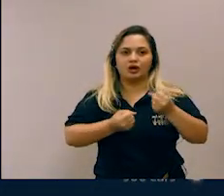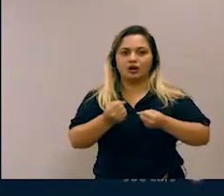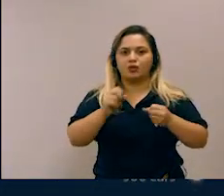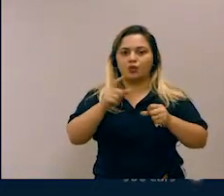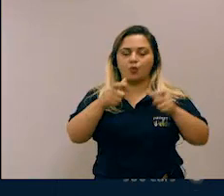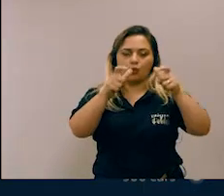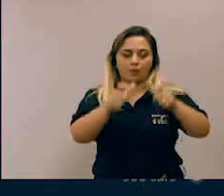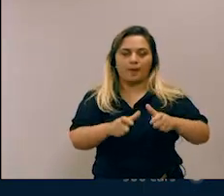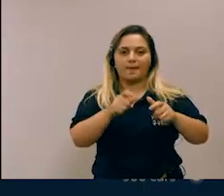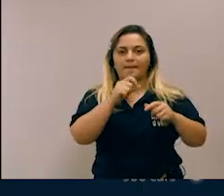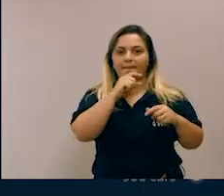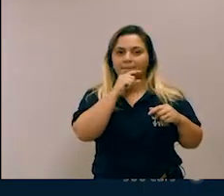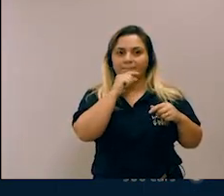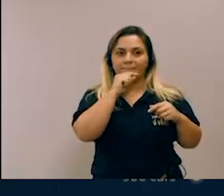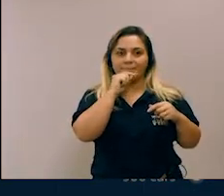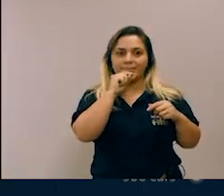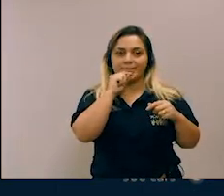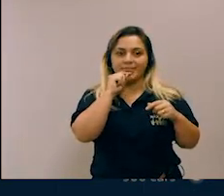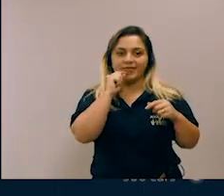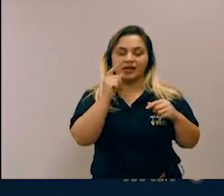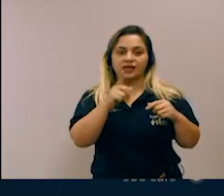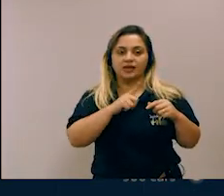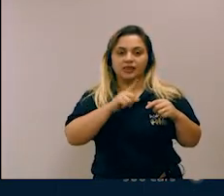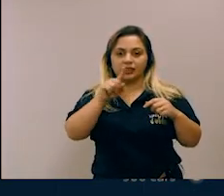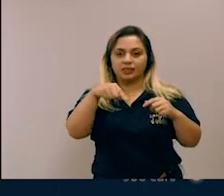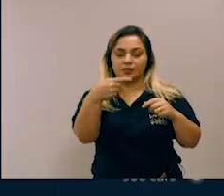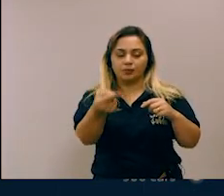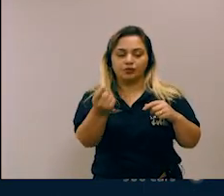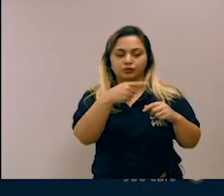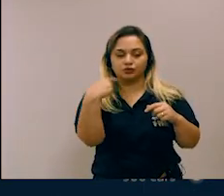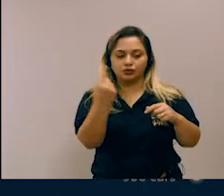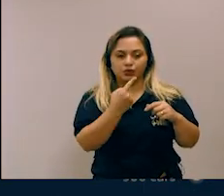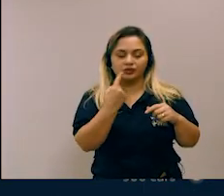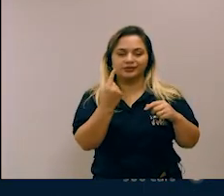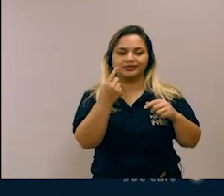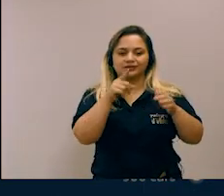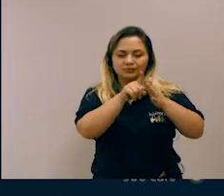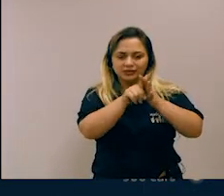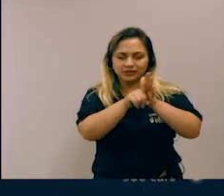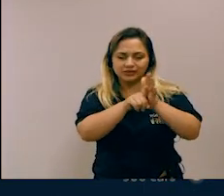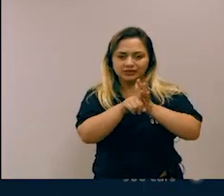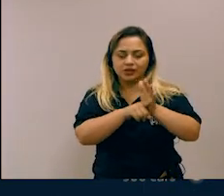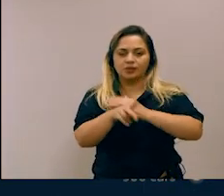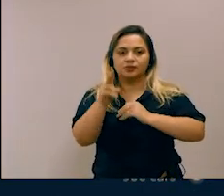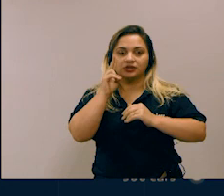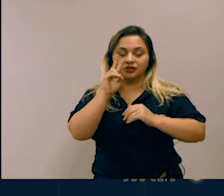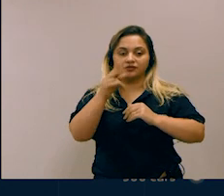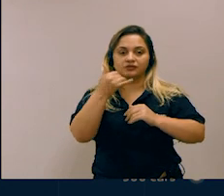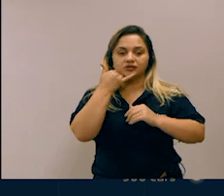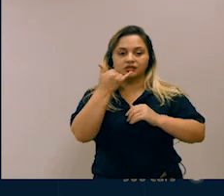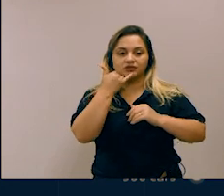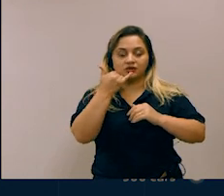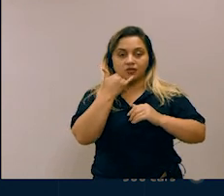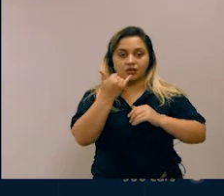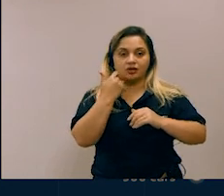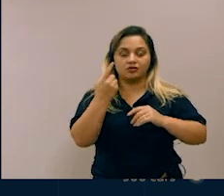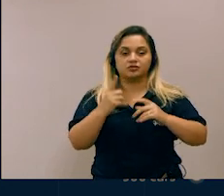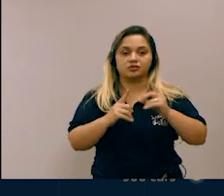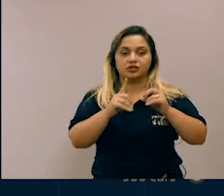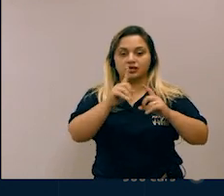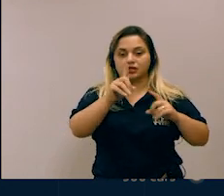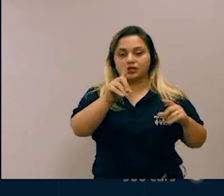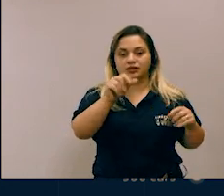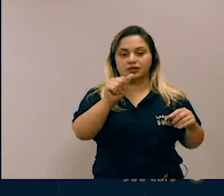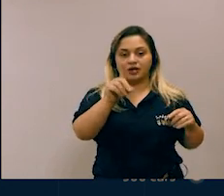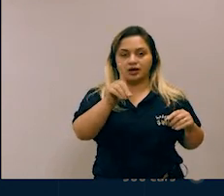Then we analyzed anonymous cellular data, and we saw that there are 85,000 vehicles a day that enter this